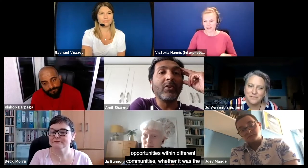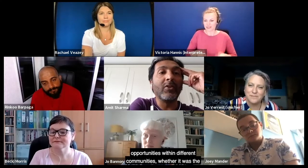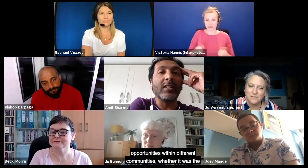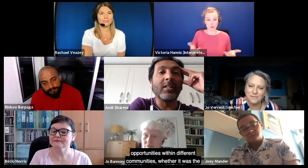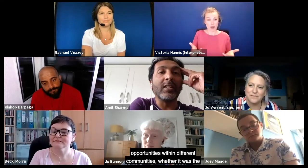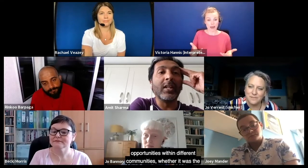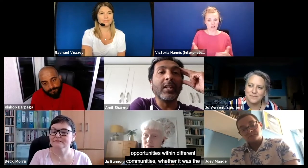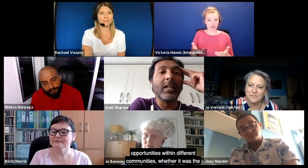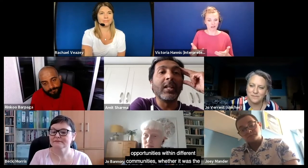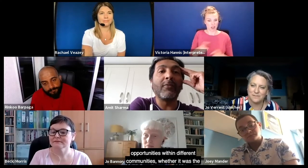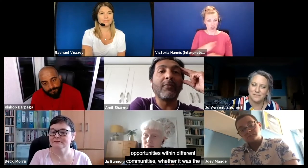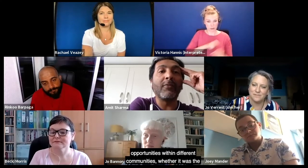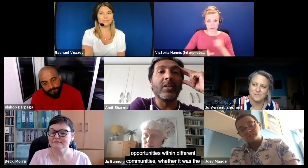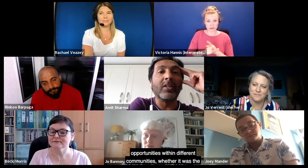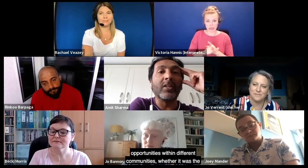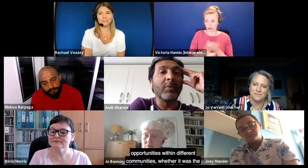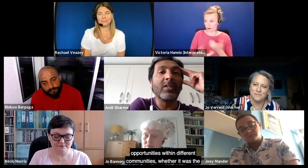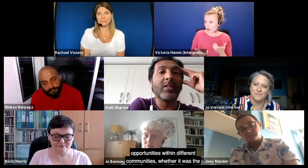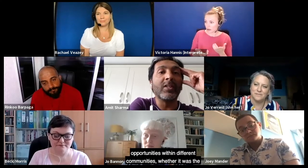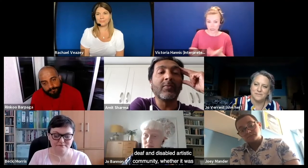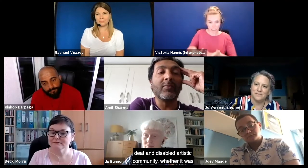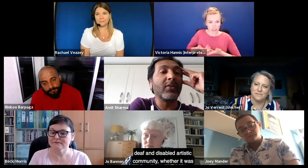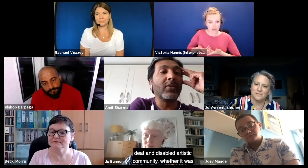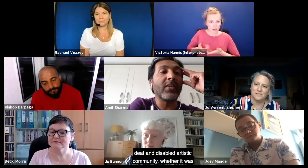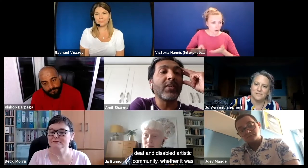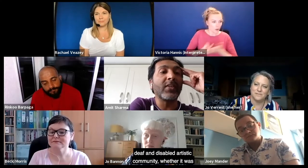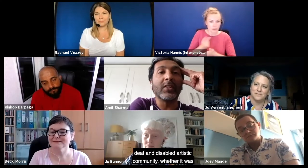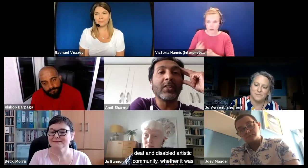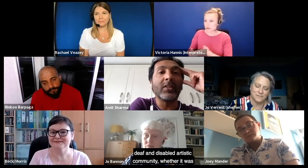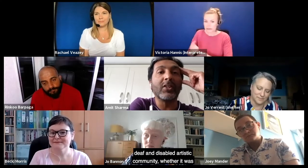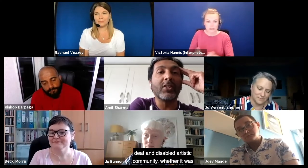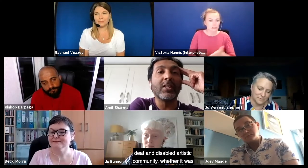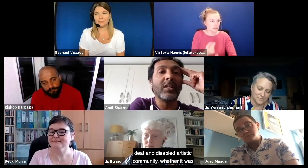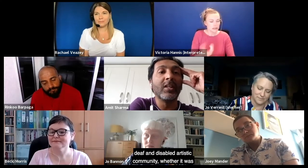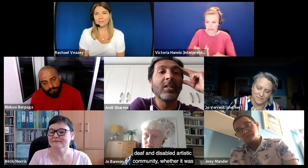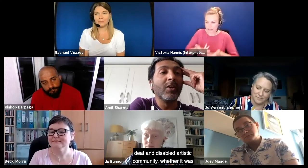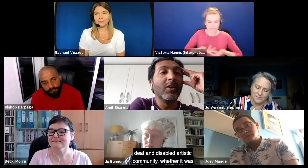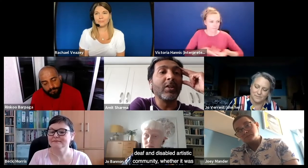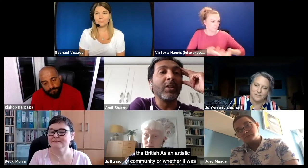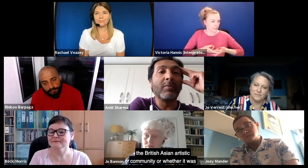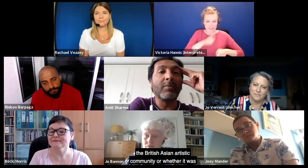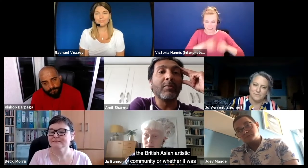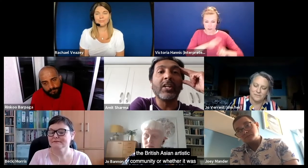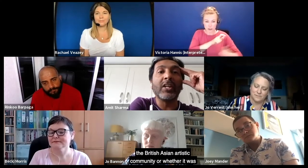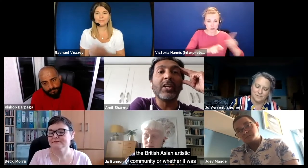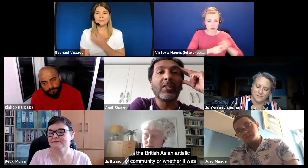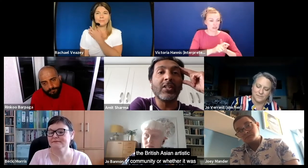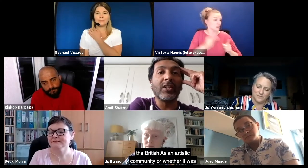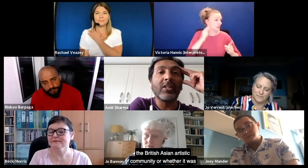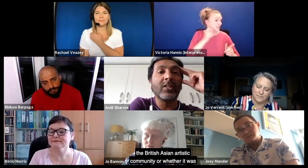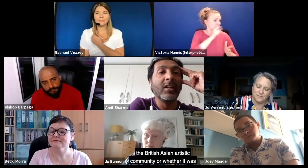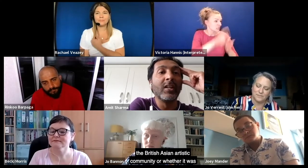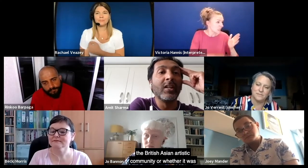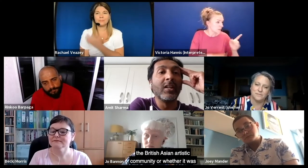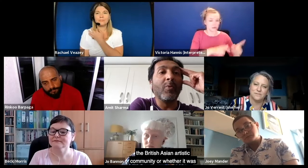opportunities within different communities, whether it was the deaf and disabled artistic community, whether it was the British Asian artistic